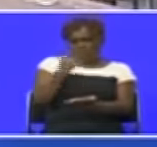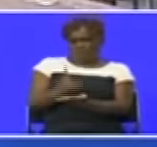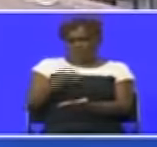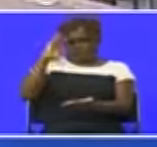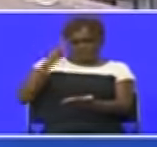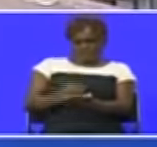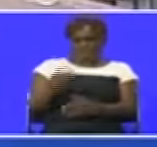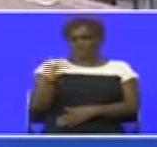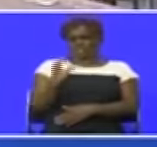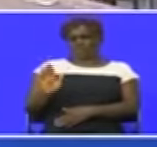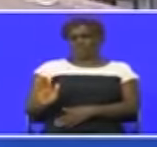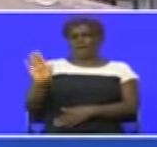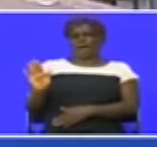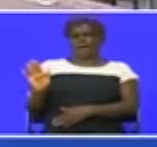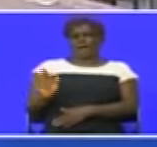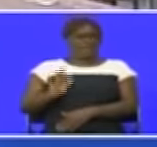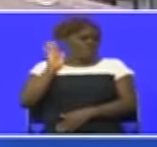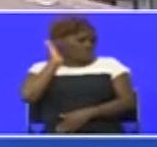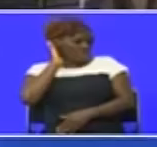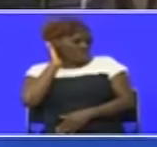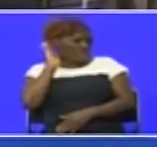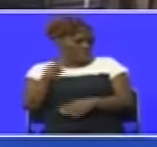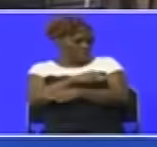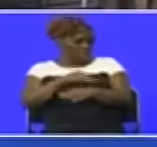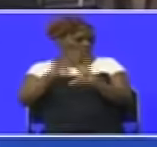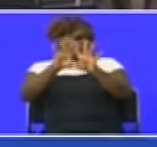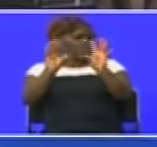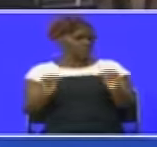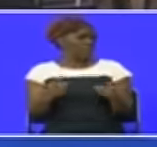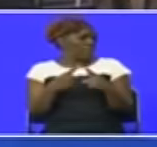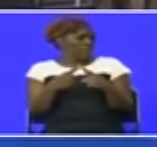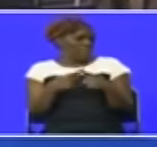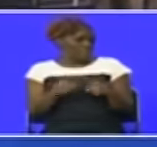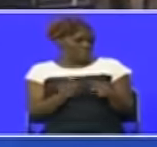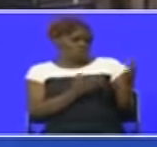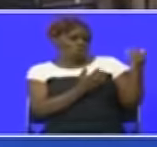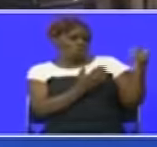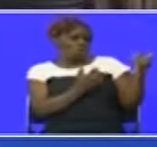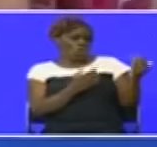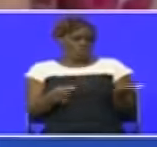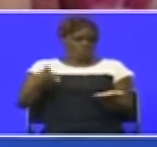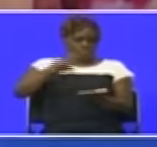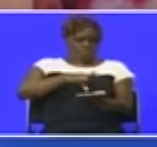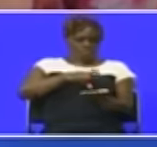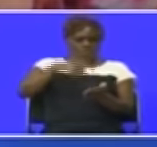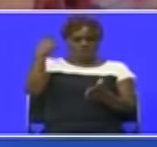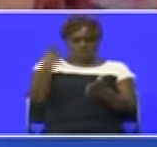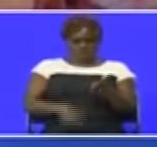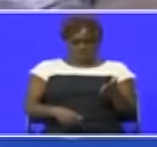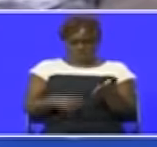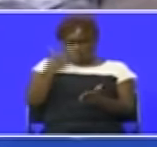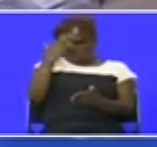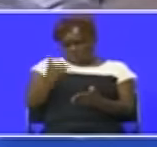Faith and her customers have heard of the reading of the national budget, but the anticipated increase in kerosene price due